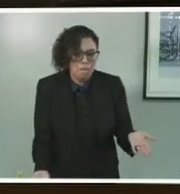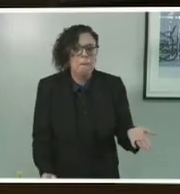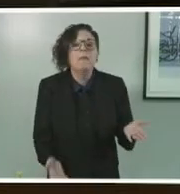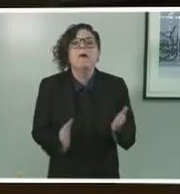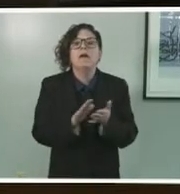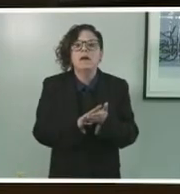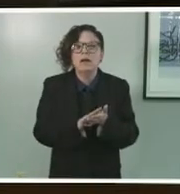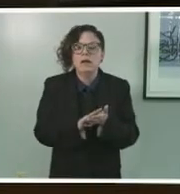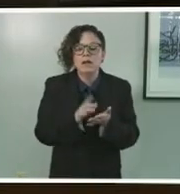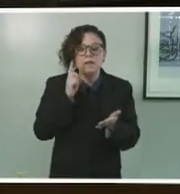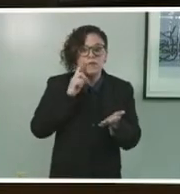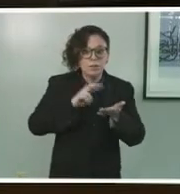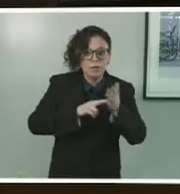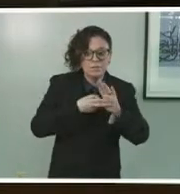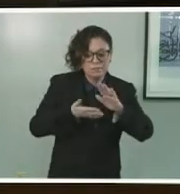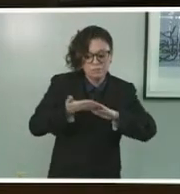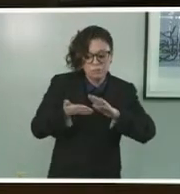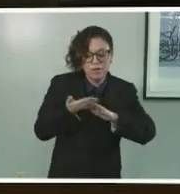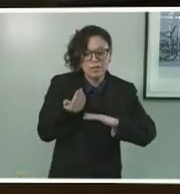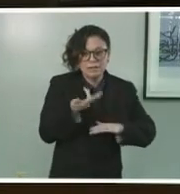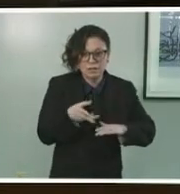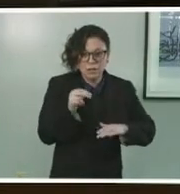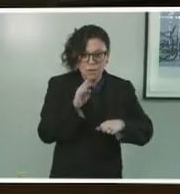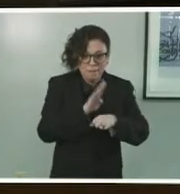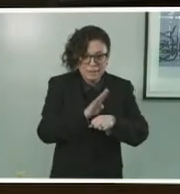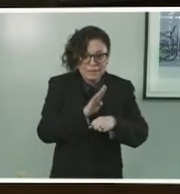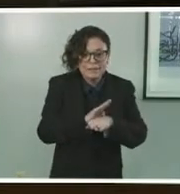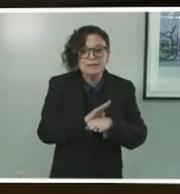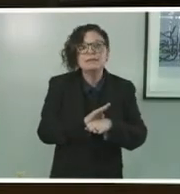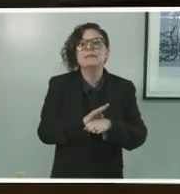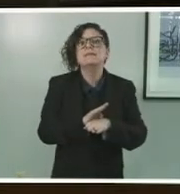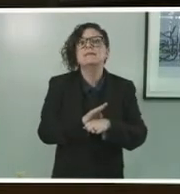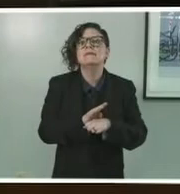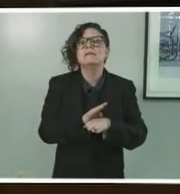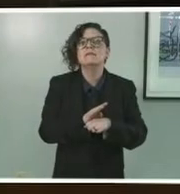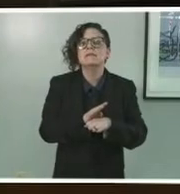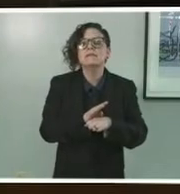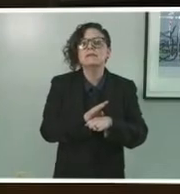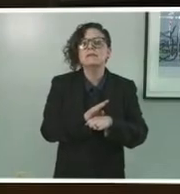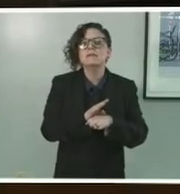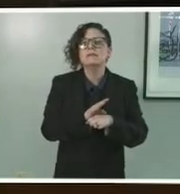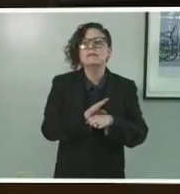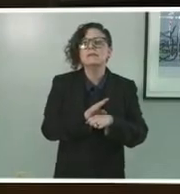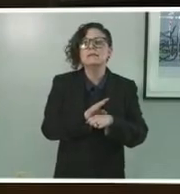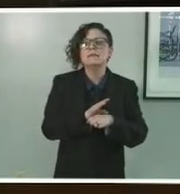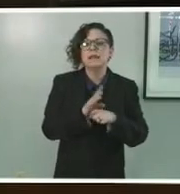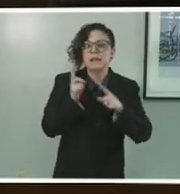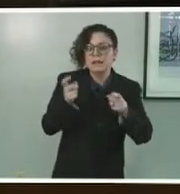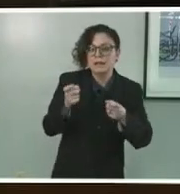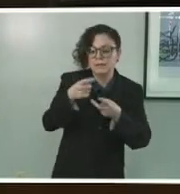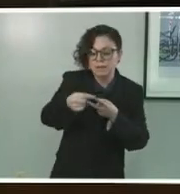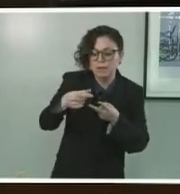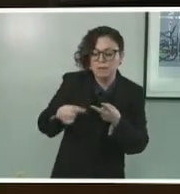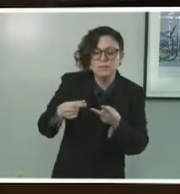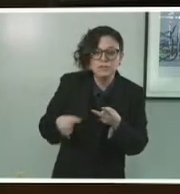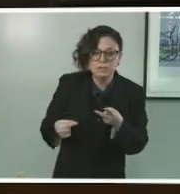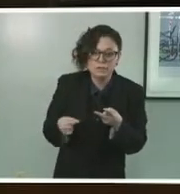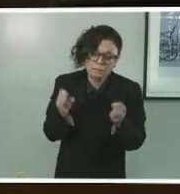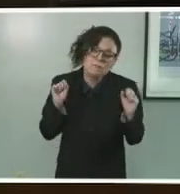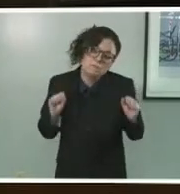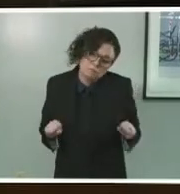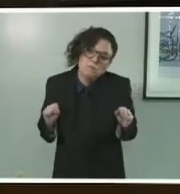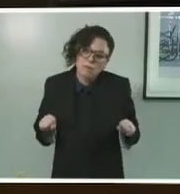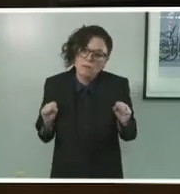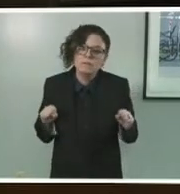for purposes of being able to conduct their business and provide these as options as residents is, yes, they're